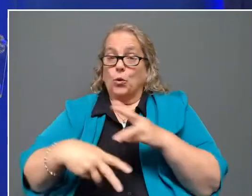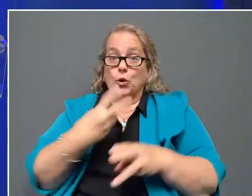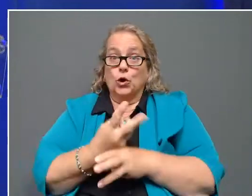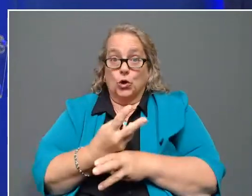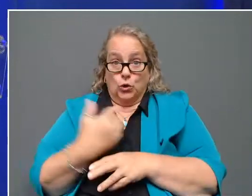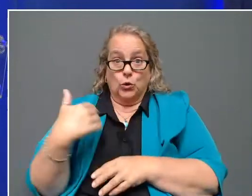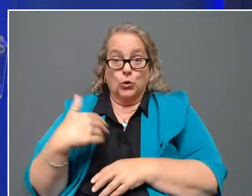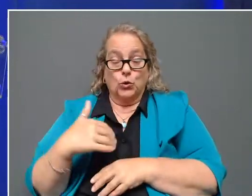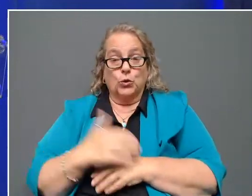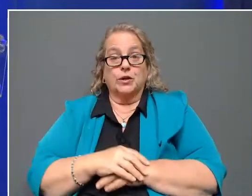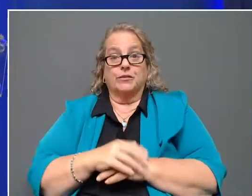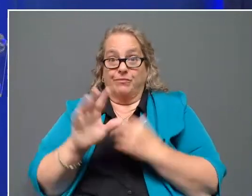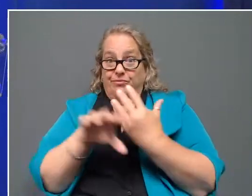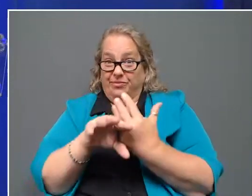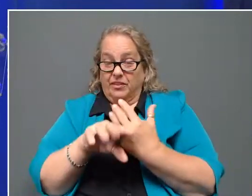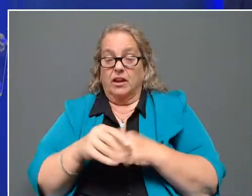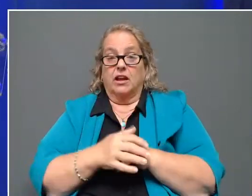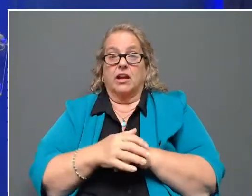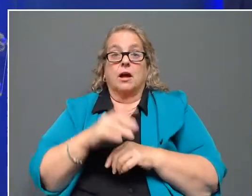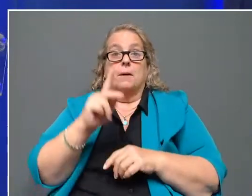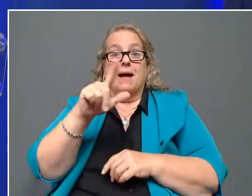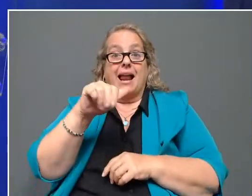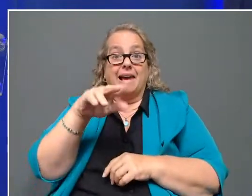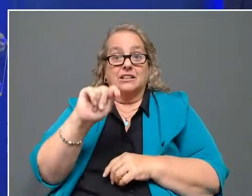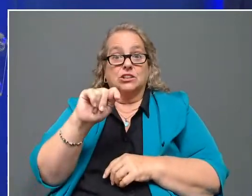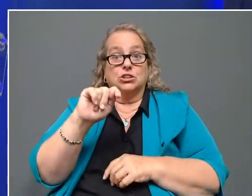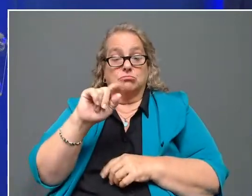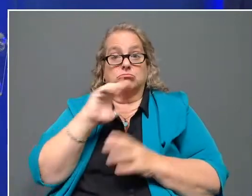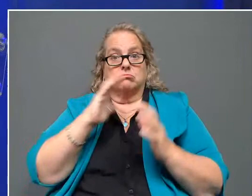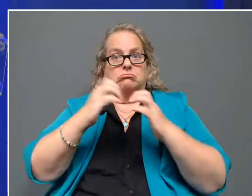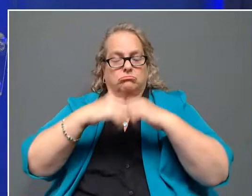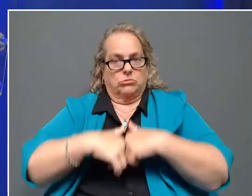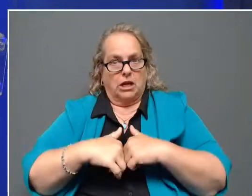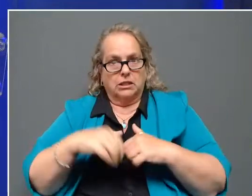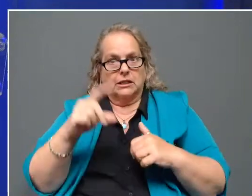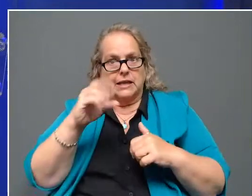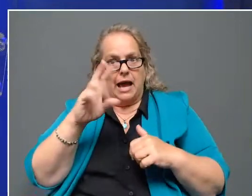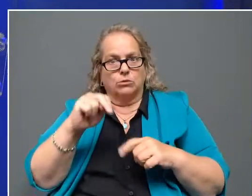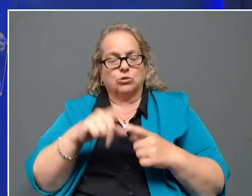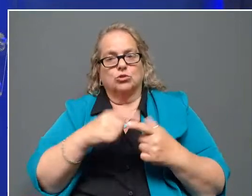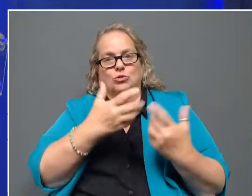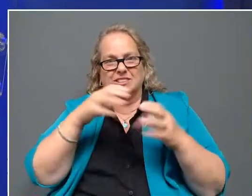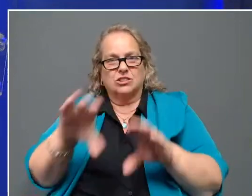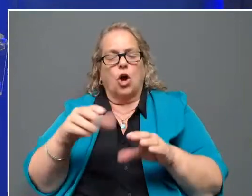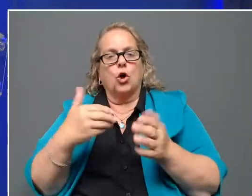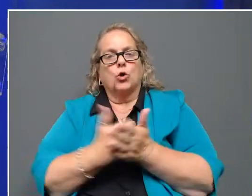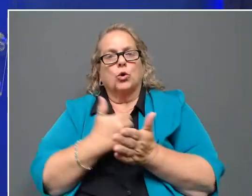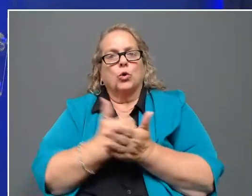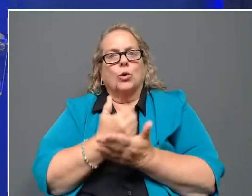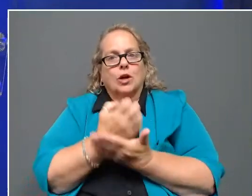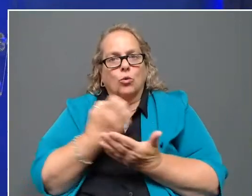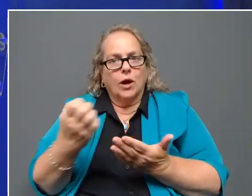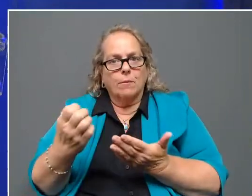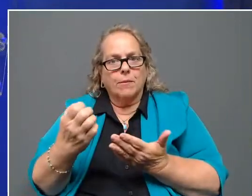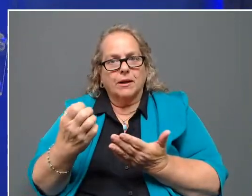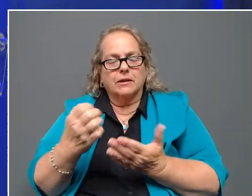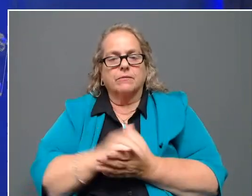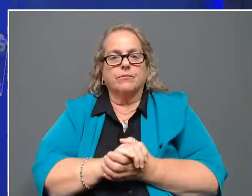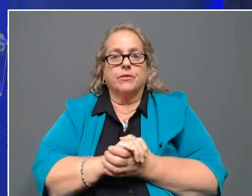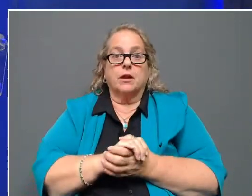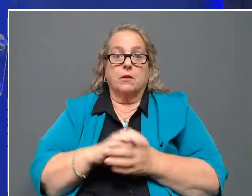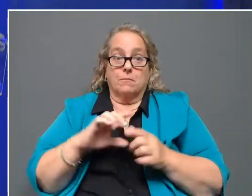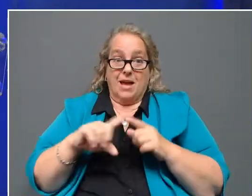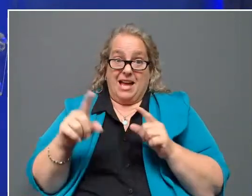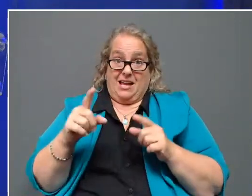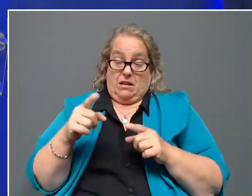plant shutdowns to install new equipment and processes like we were doing here in this program. However, given the surge in